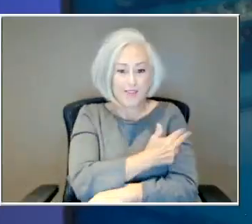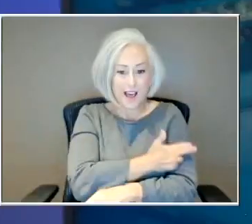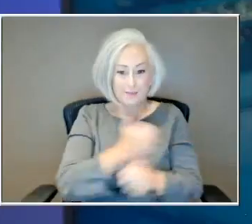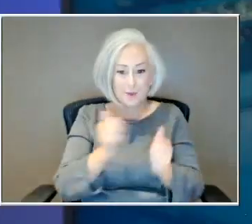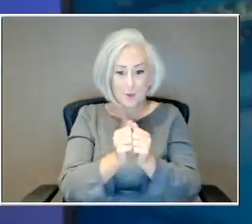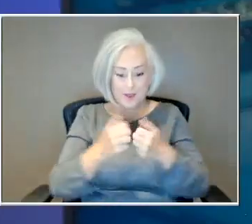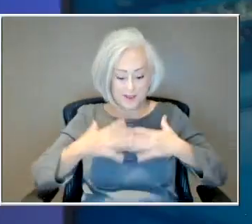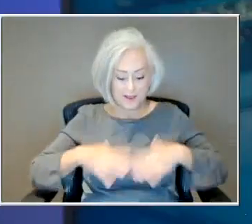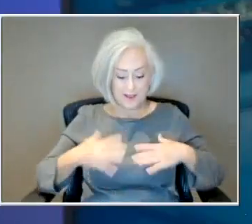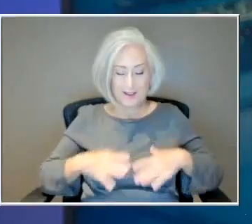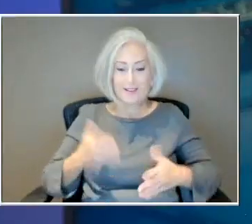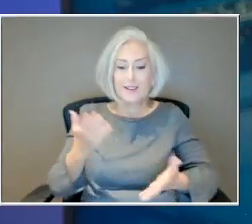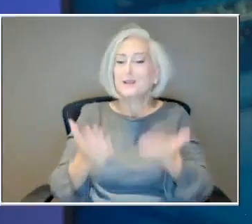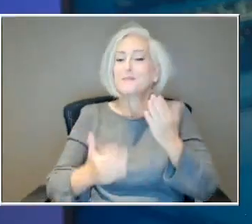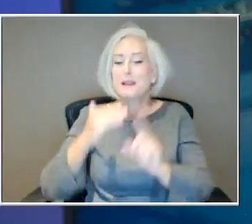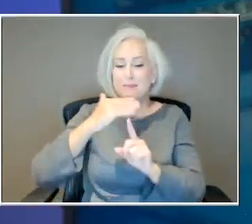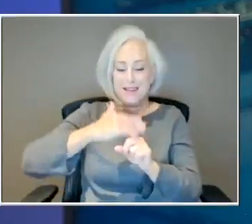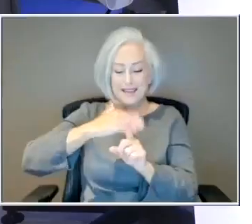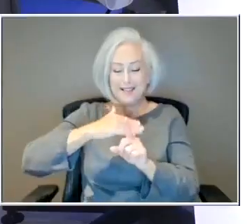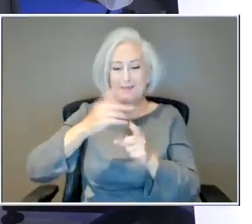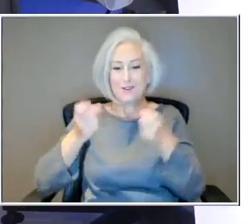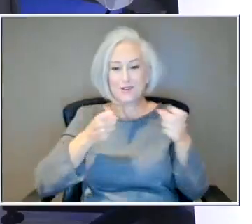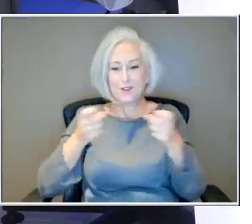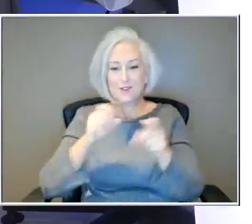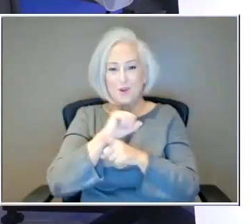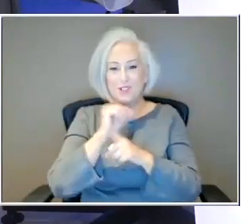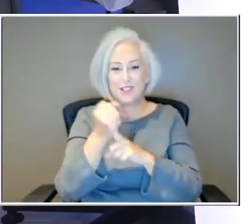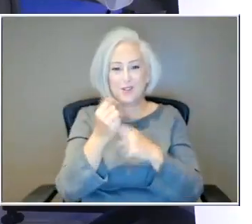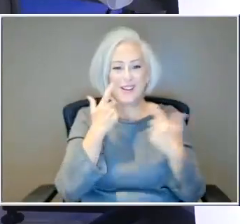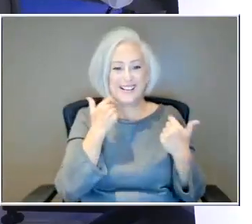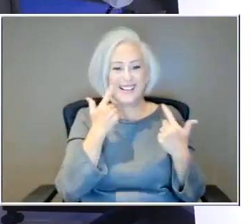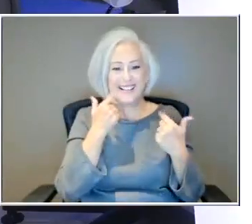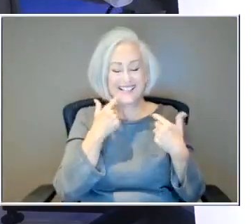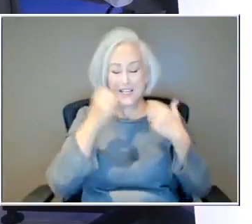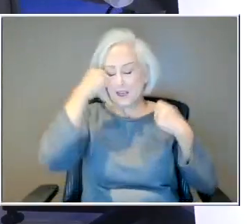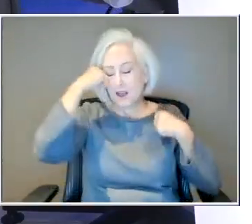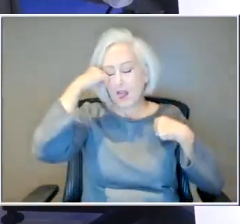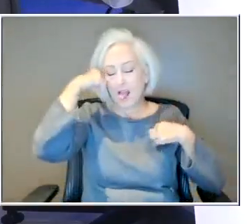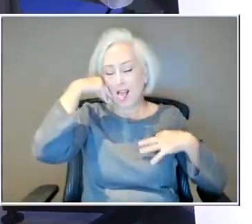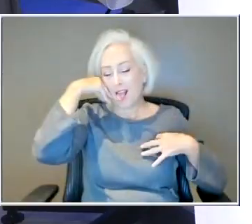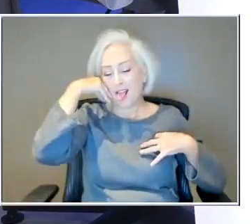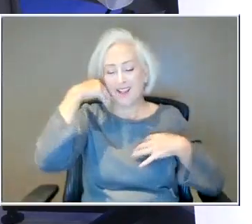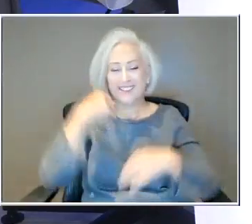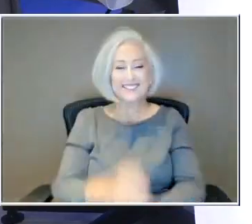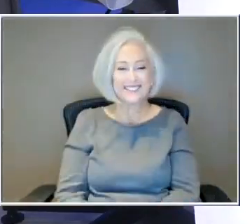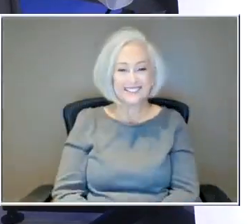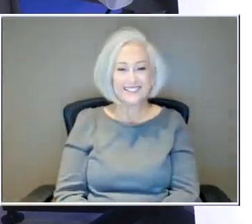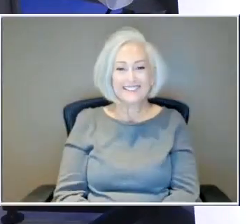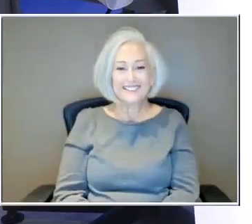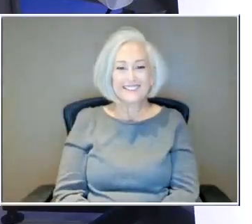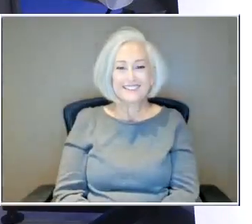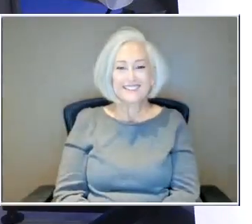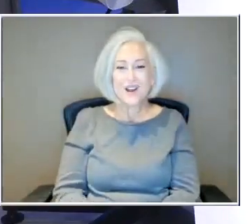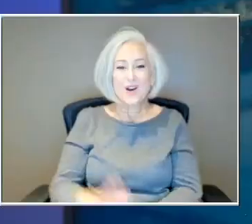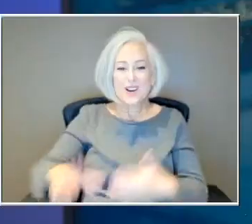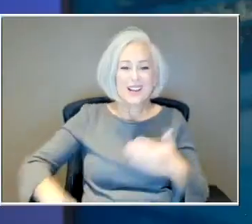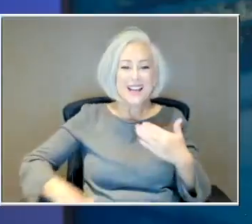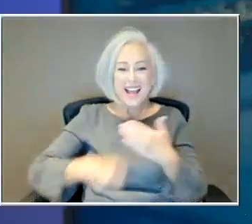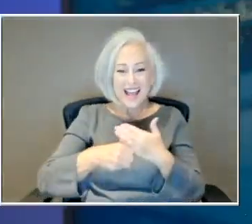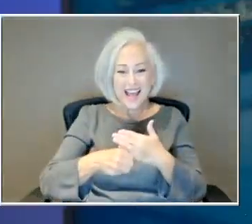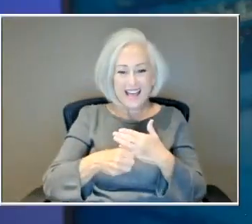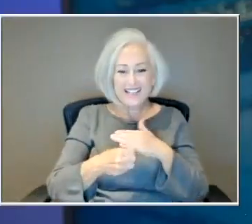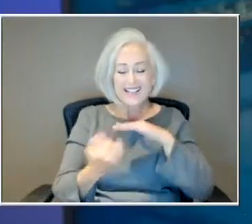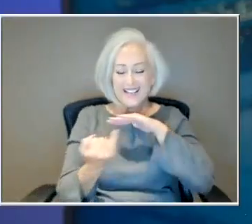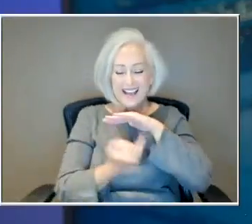temperature control situation. Okay, is that for making you wear this? Why I know you're waiting to strip. You throw an isolation gown on top of this and a